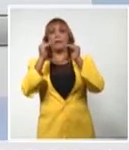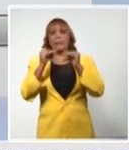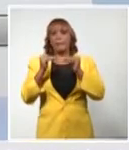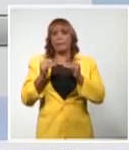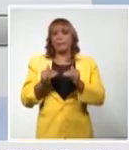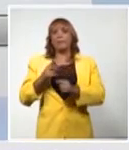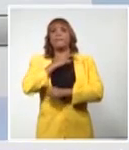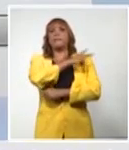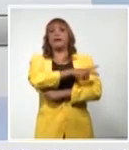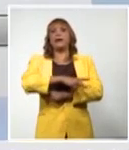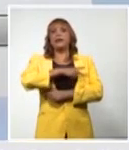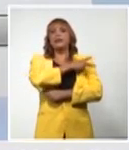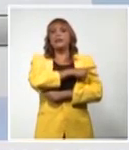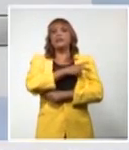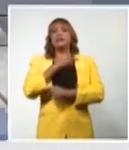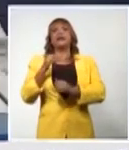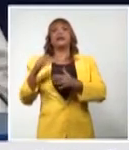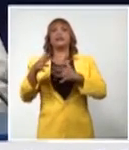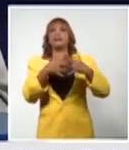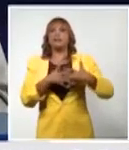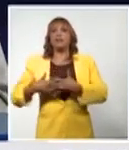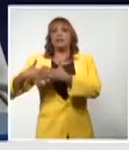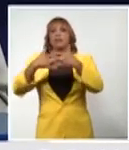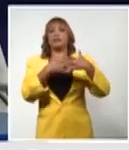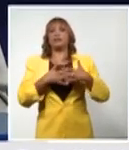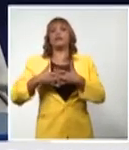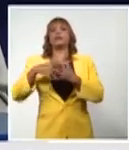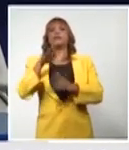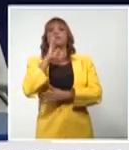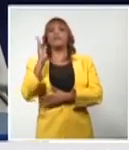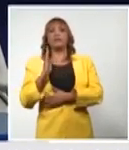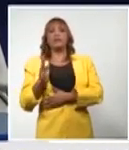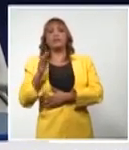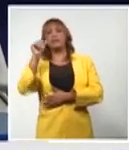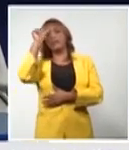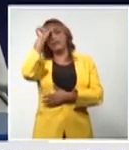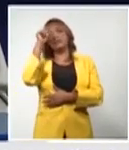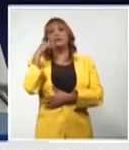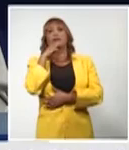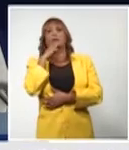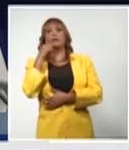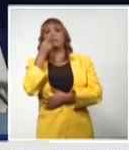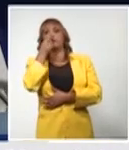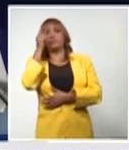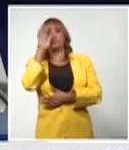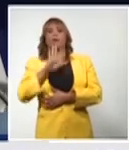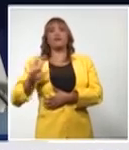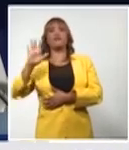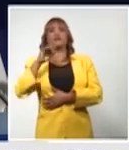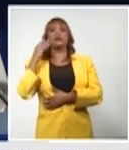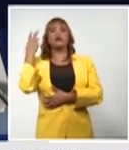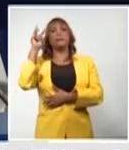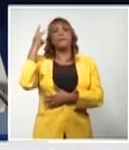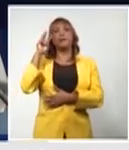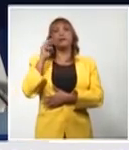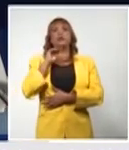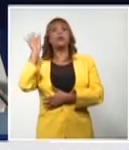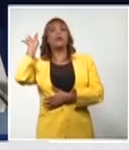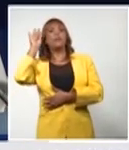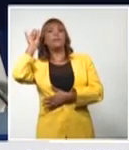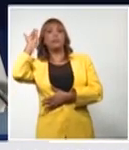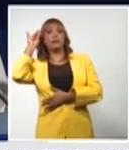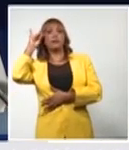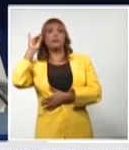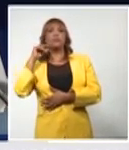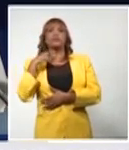The list of worst affected countries continues to be topped by the United States, then Brazil, India,